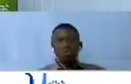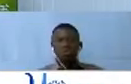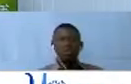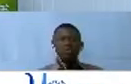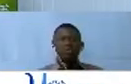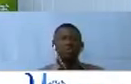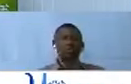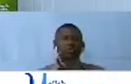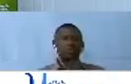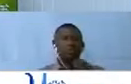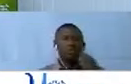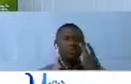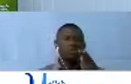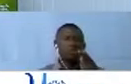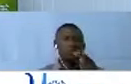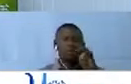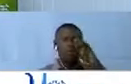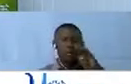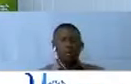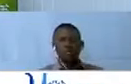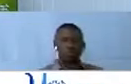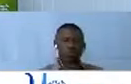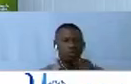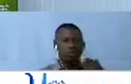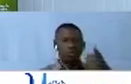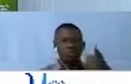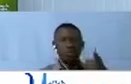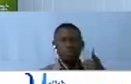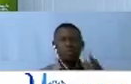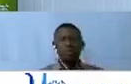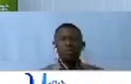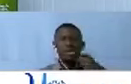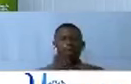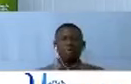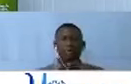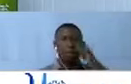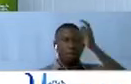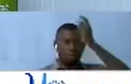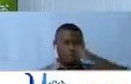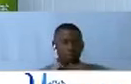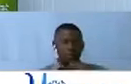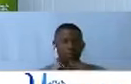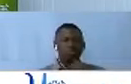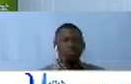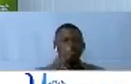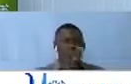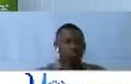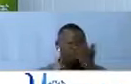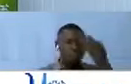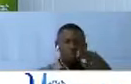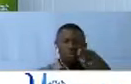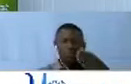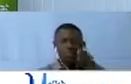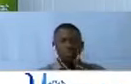2006. March Karola till morning 2006. After the police morning usual parade.